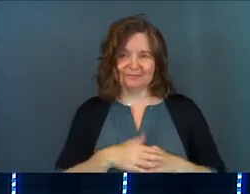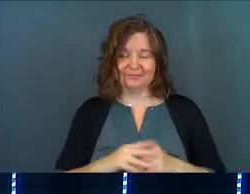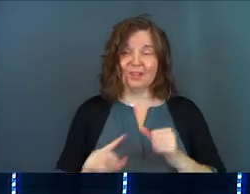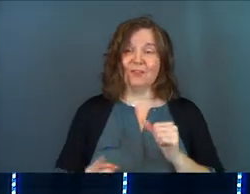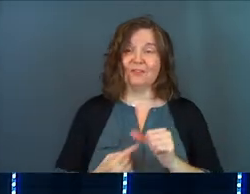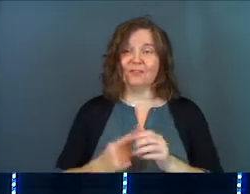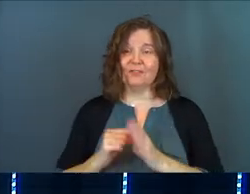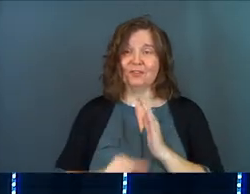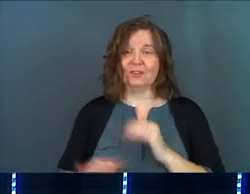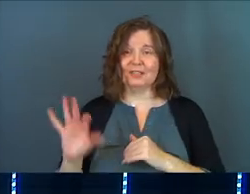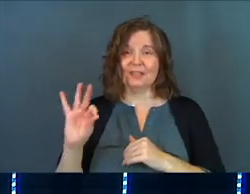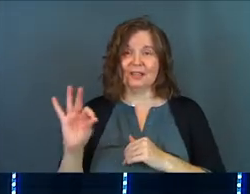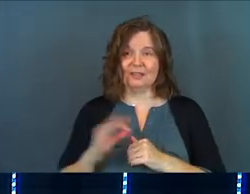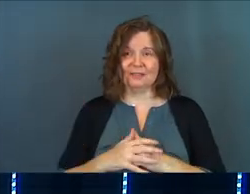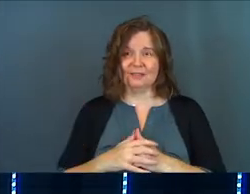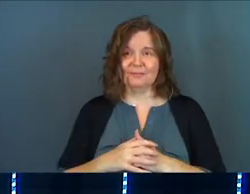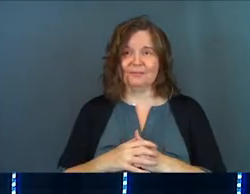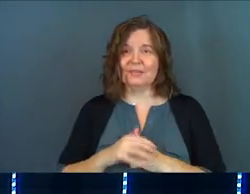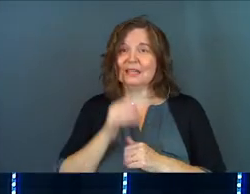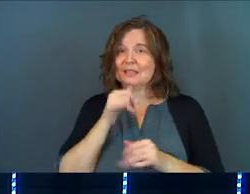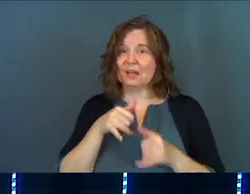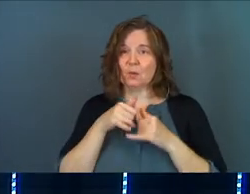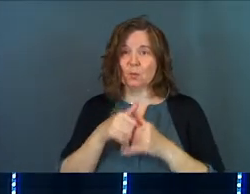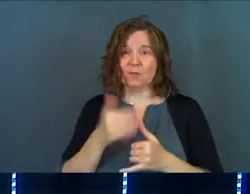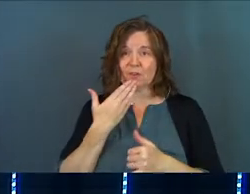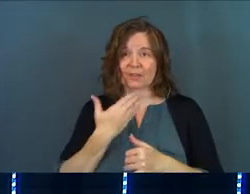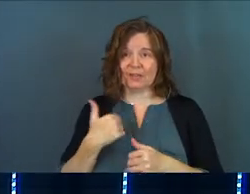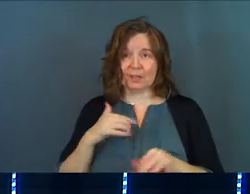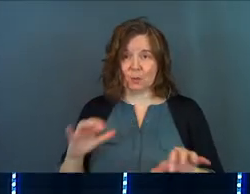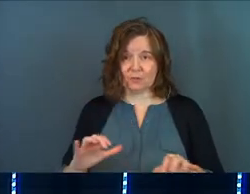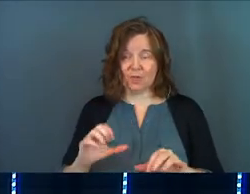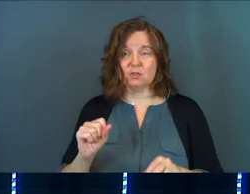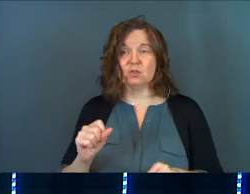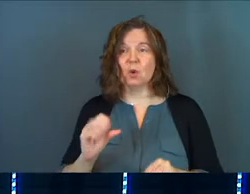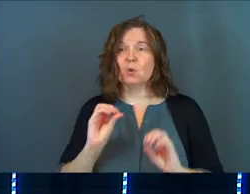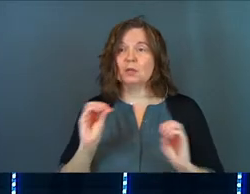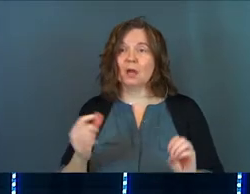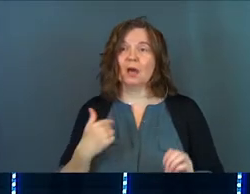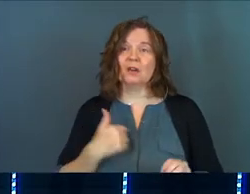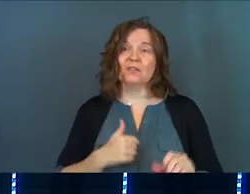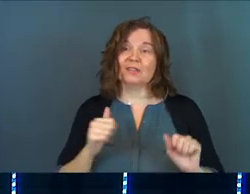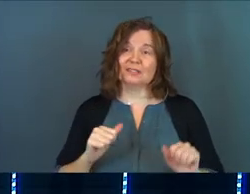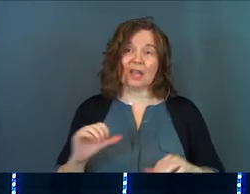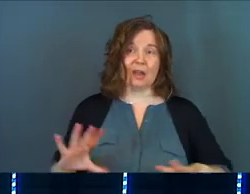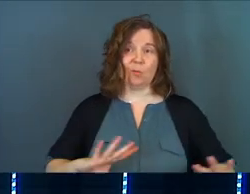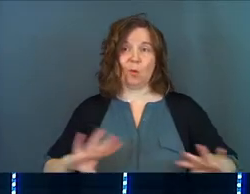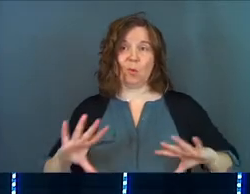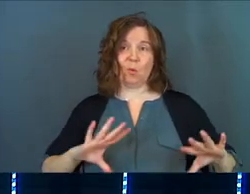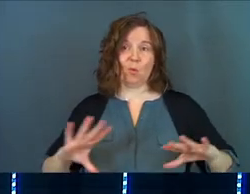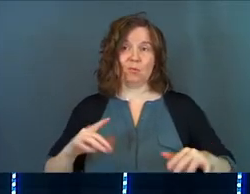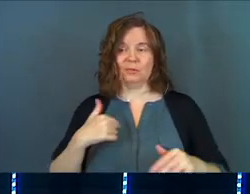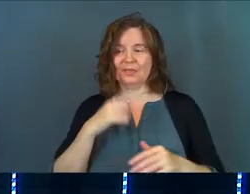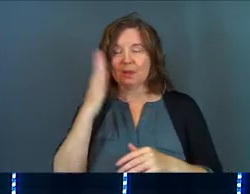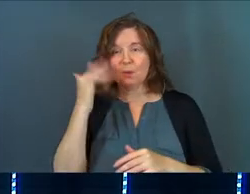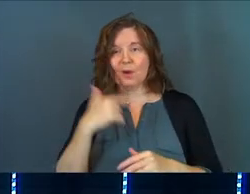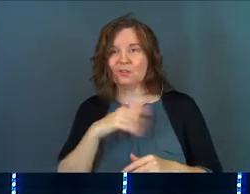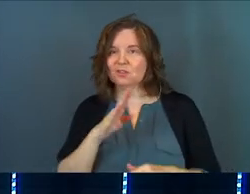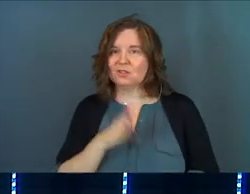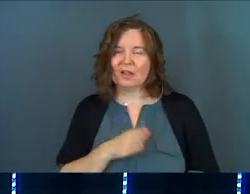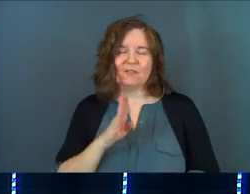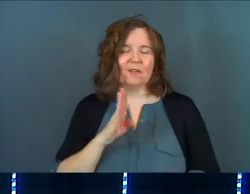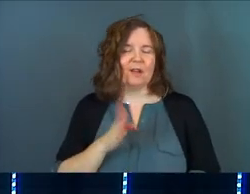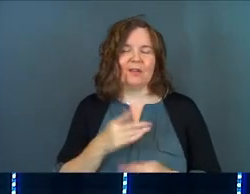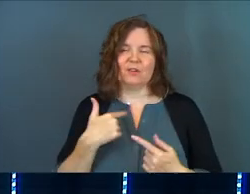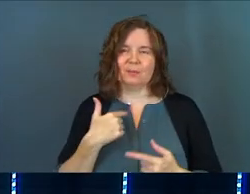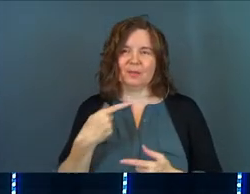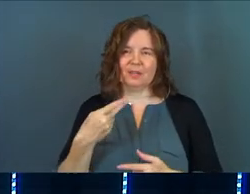Verse 9, salvation is not a reward for the good things that we have done, so none of us can boast about it. This is why there should never,